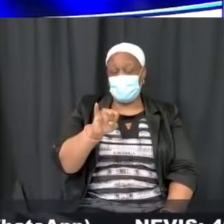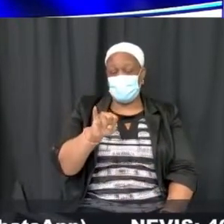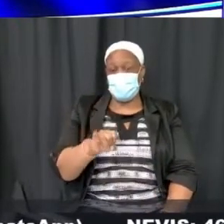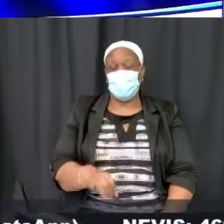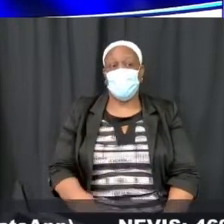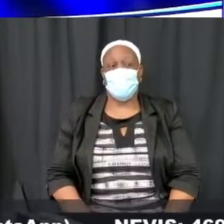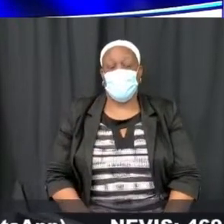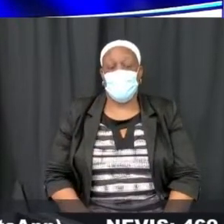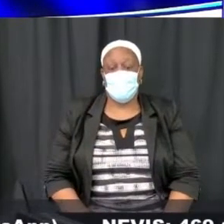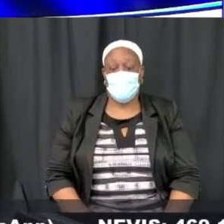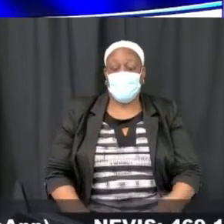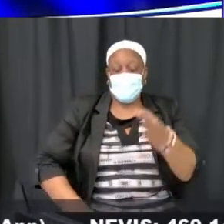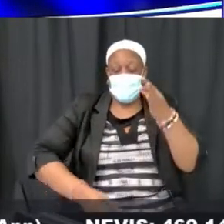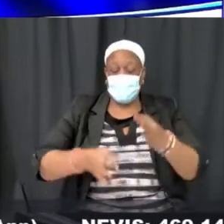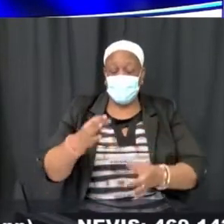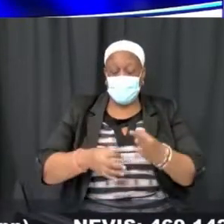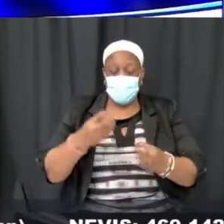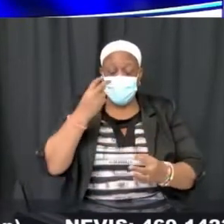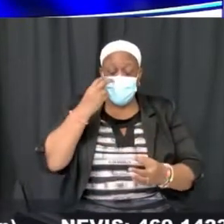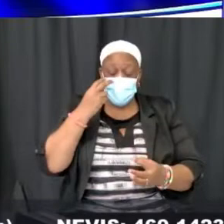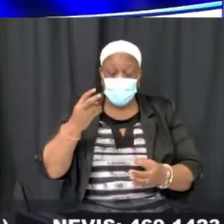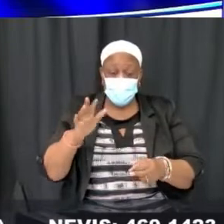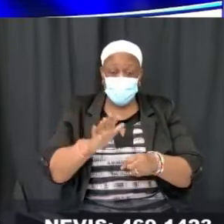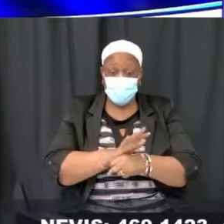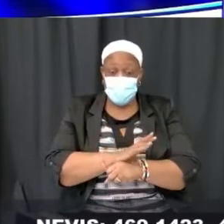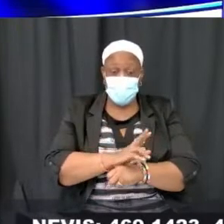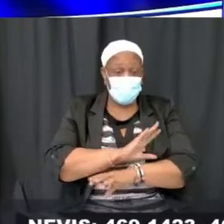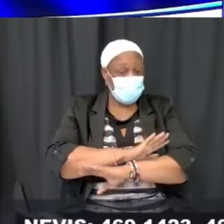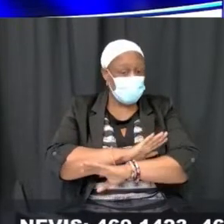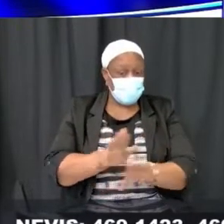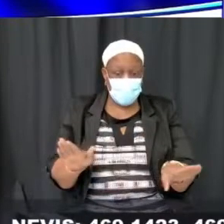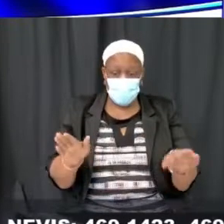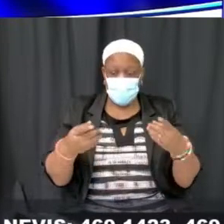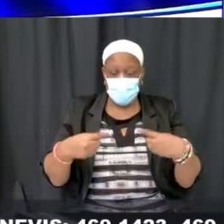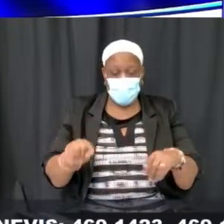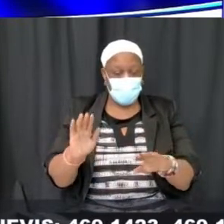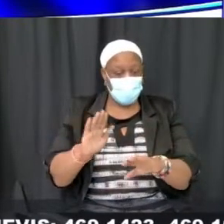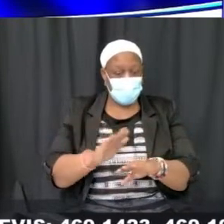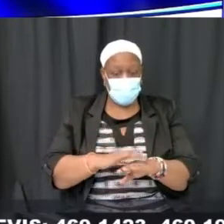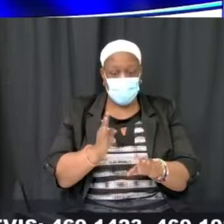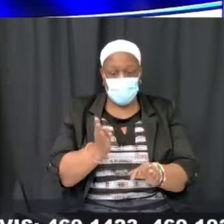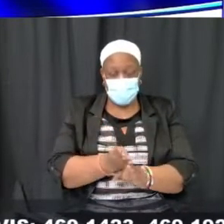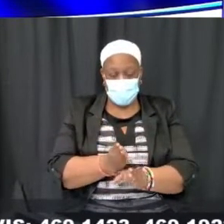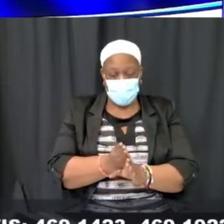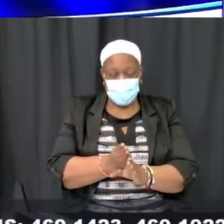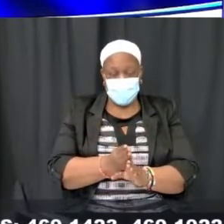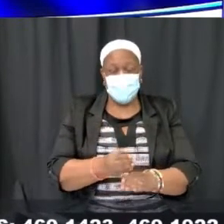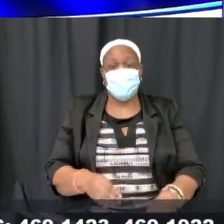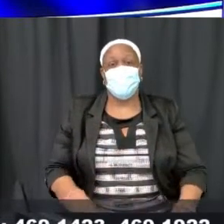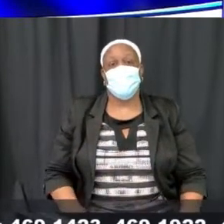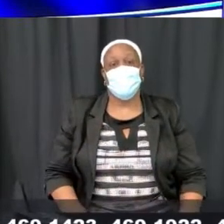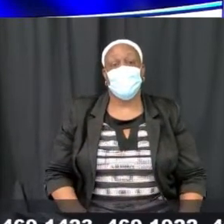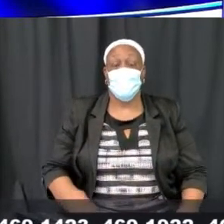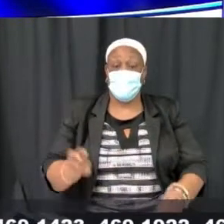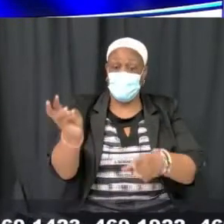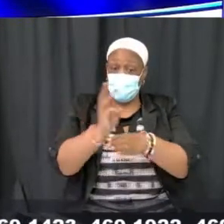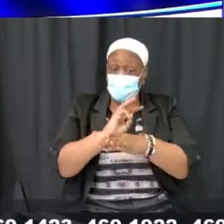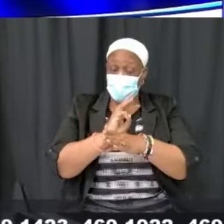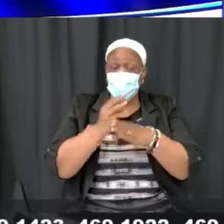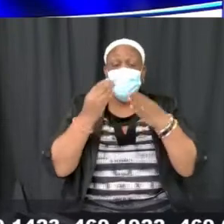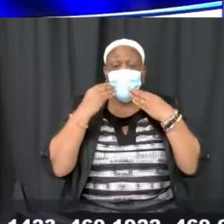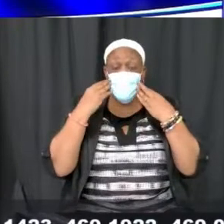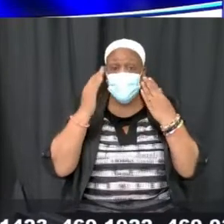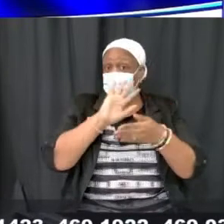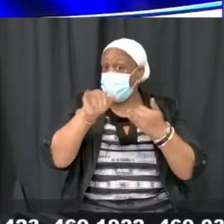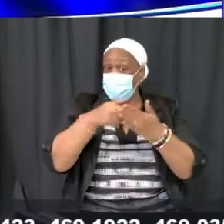passengers per row of seating. All persons shall wear face masks at all times. The windows remain